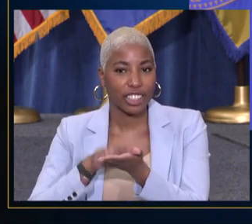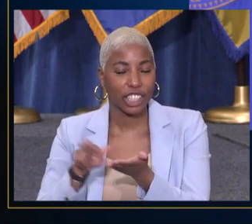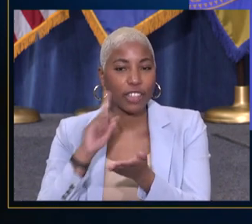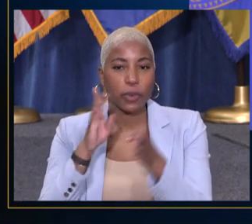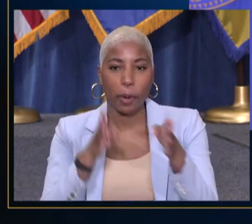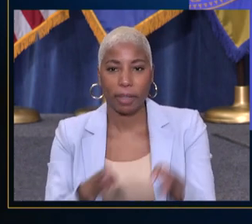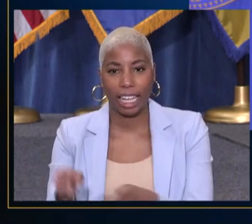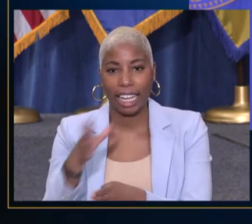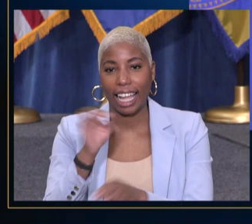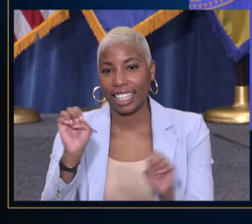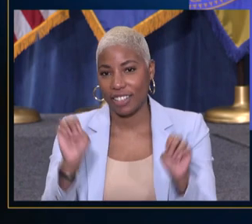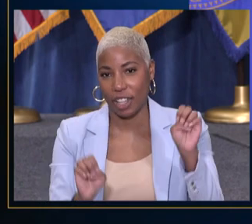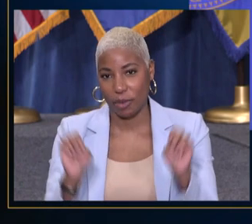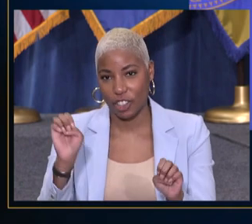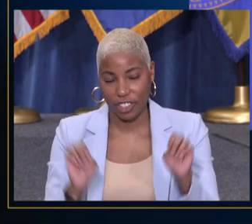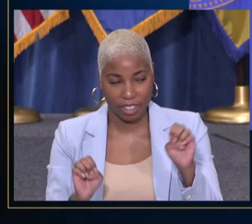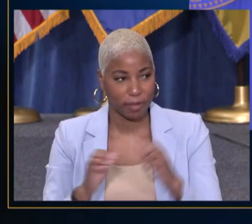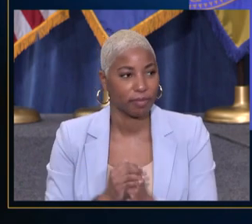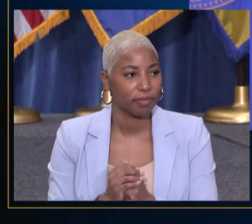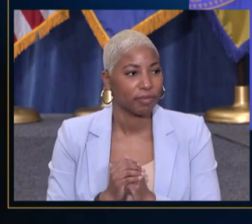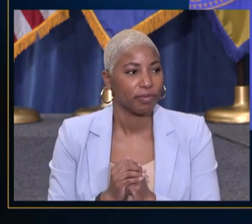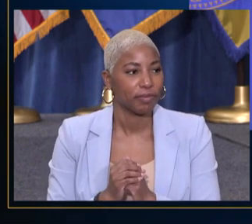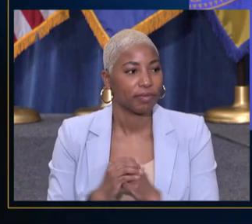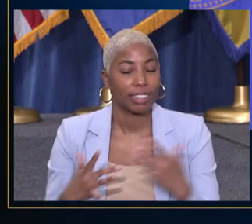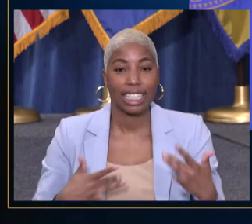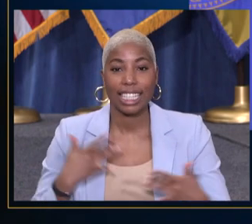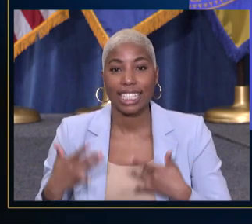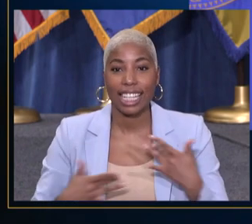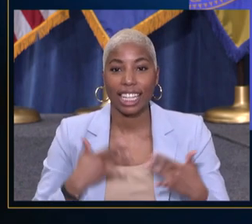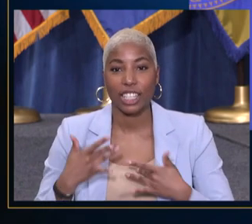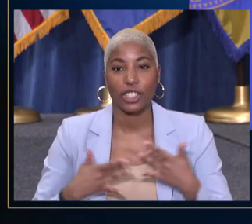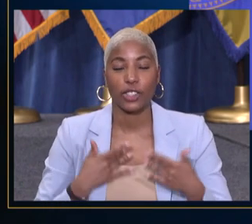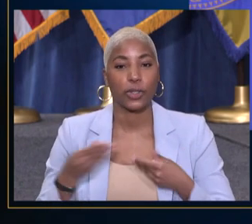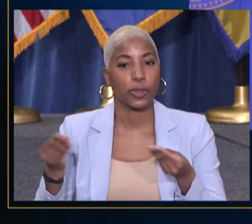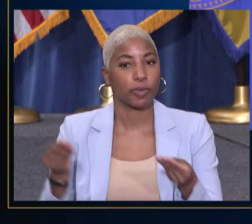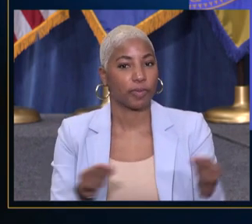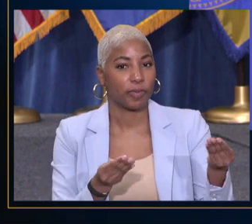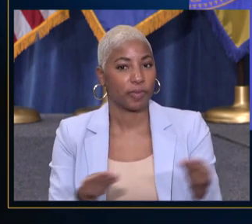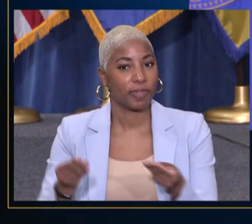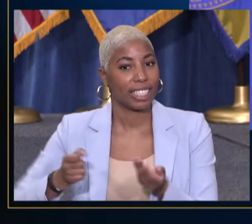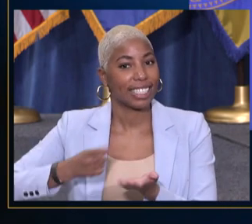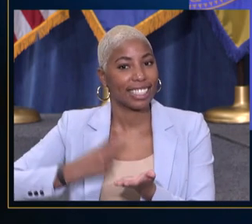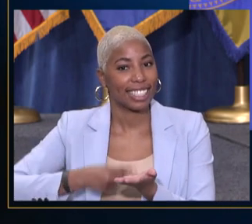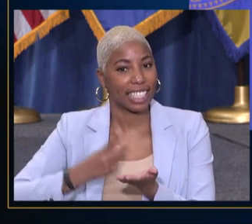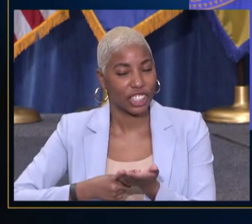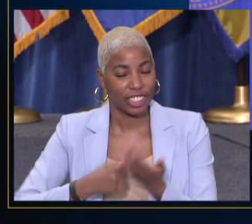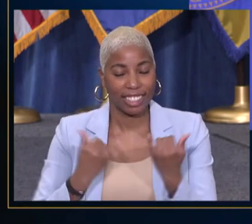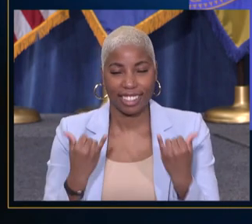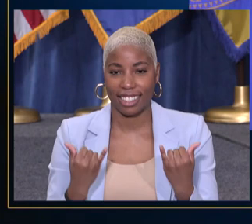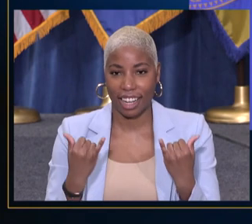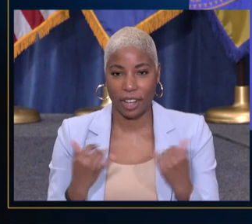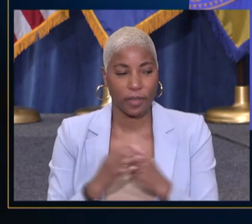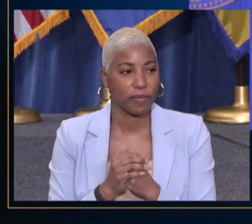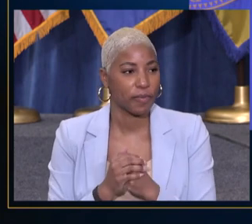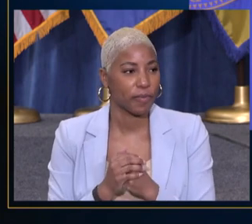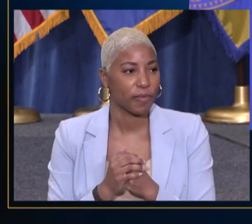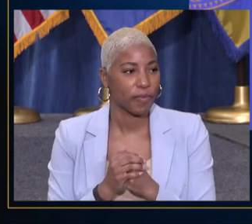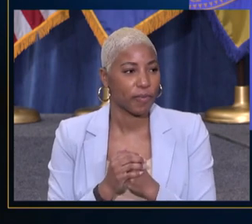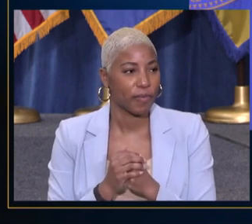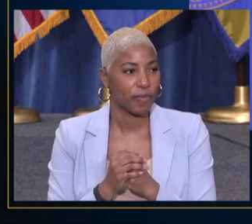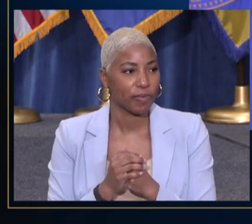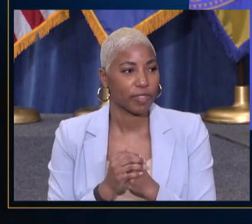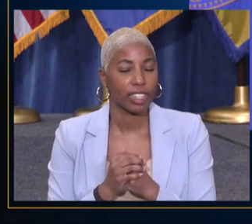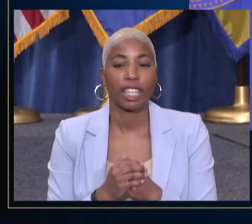and Evaluation. I'm excited to moderate this conversation today. It comes on the heels